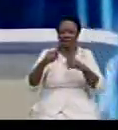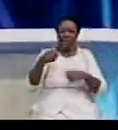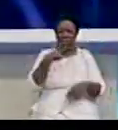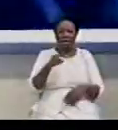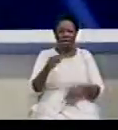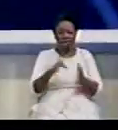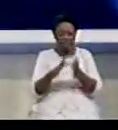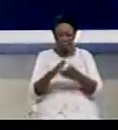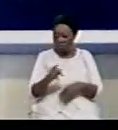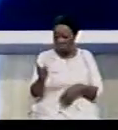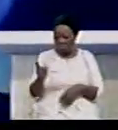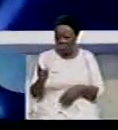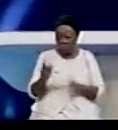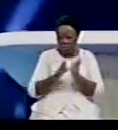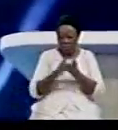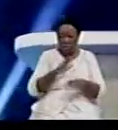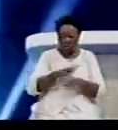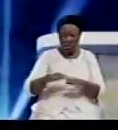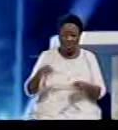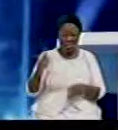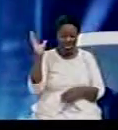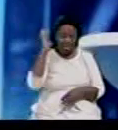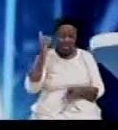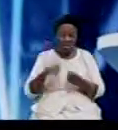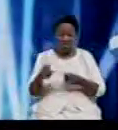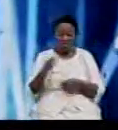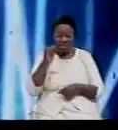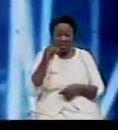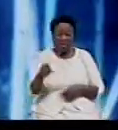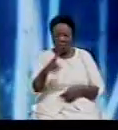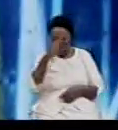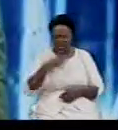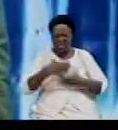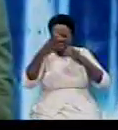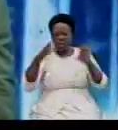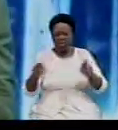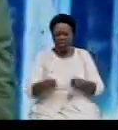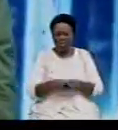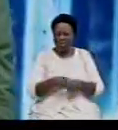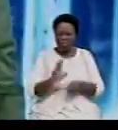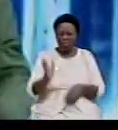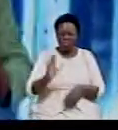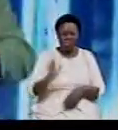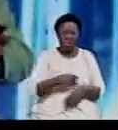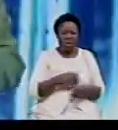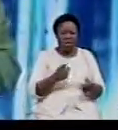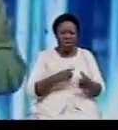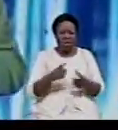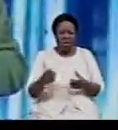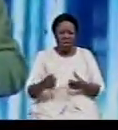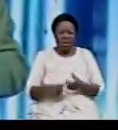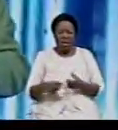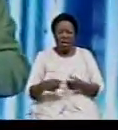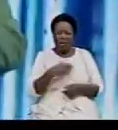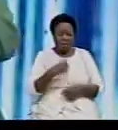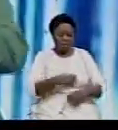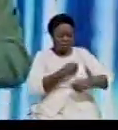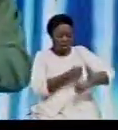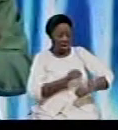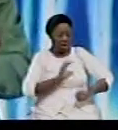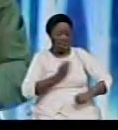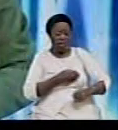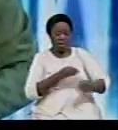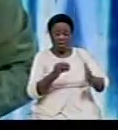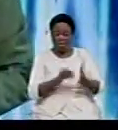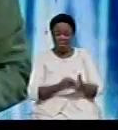don't attend to her. She's crying too much aloud. She's a problem to our